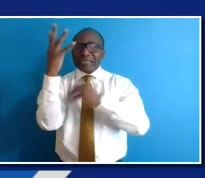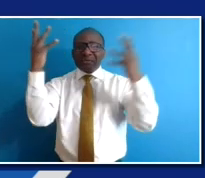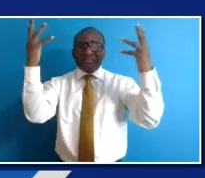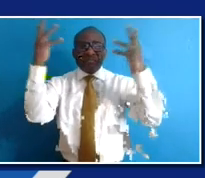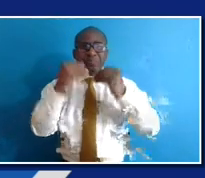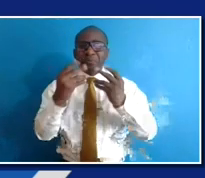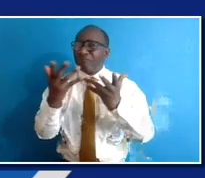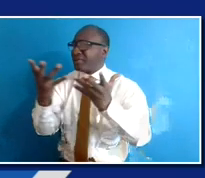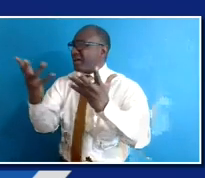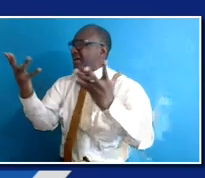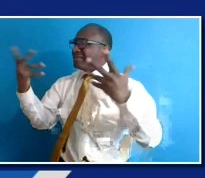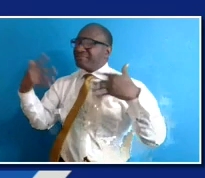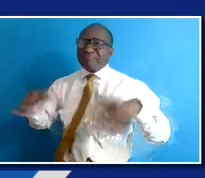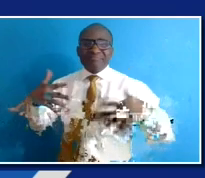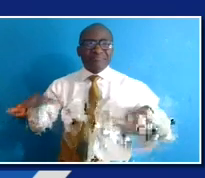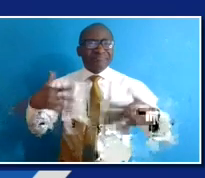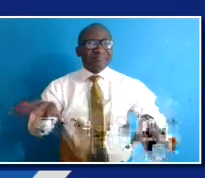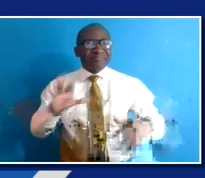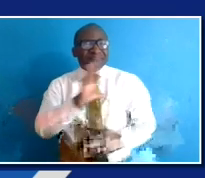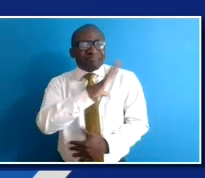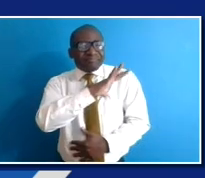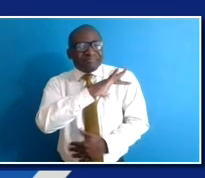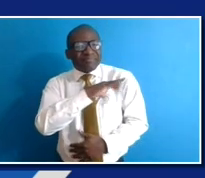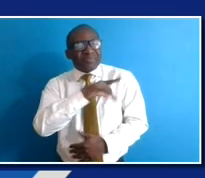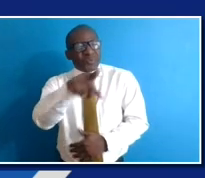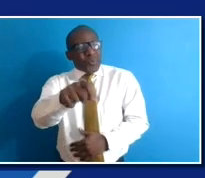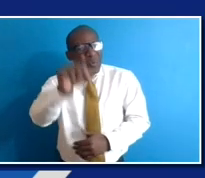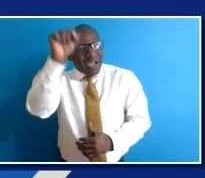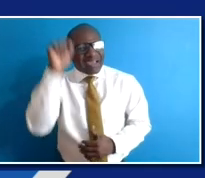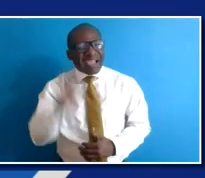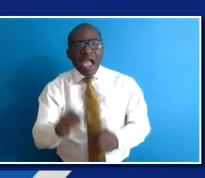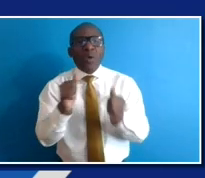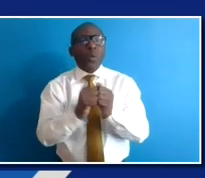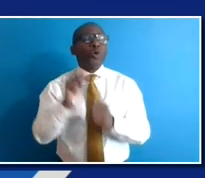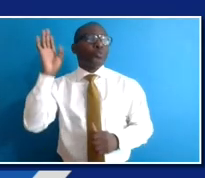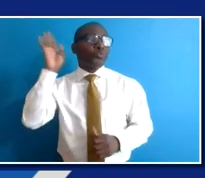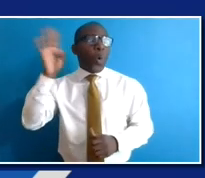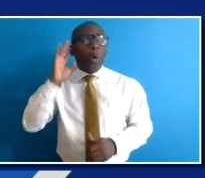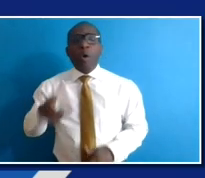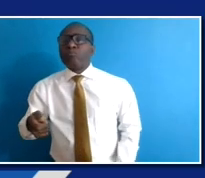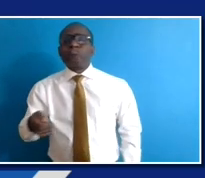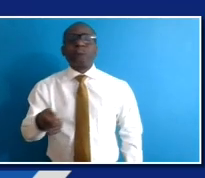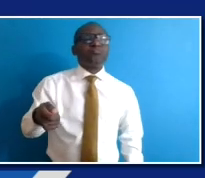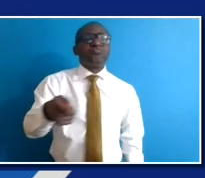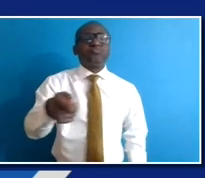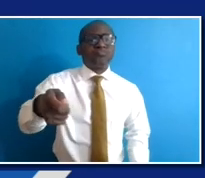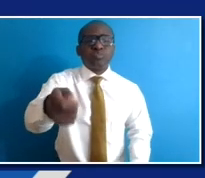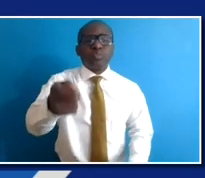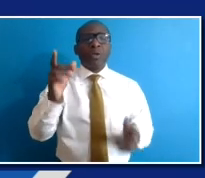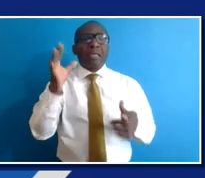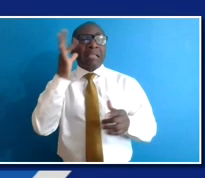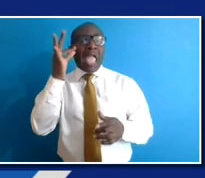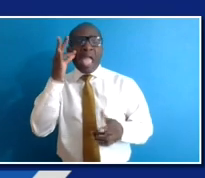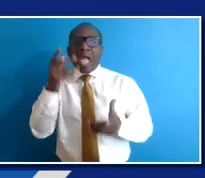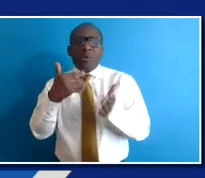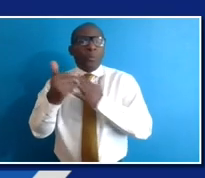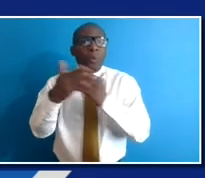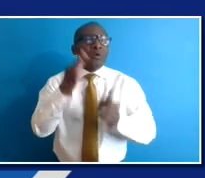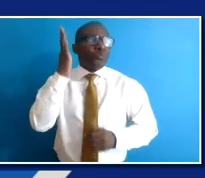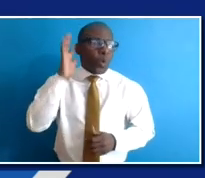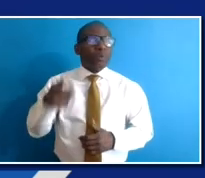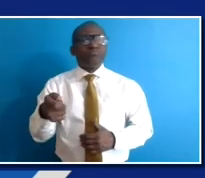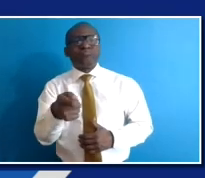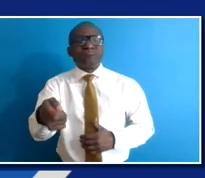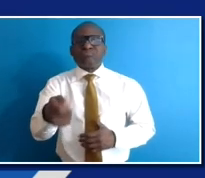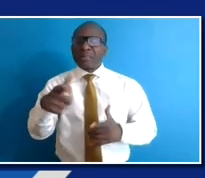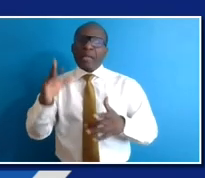dogs and have them walk around and so forth, as long as they're on a leash, and it's great fun. We also want to repeat the announcement we've made already that summer camps